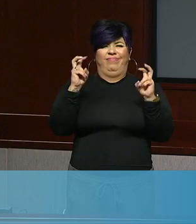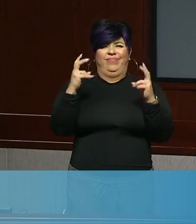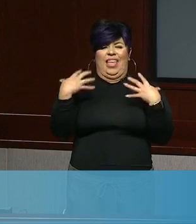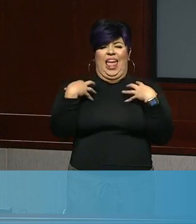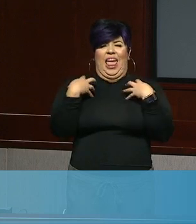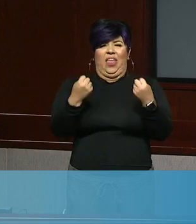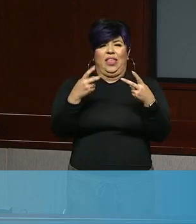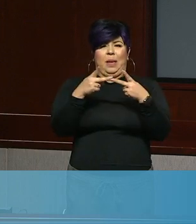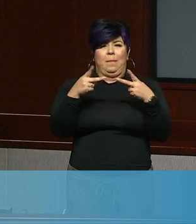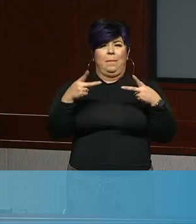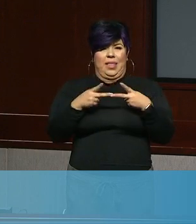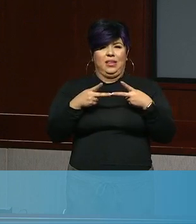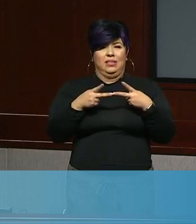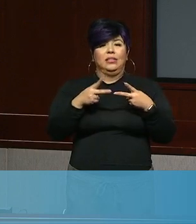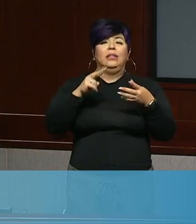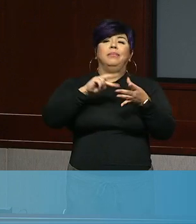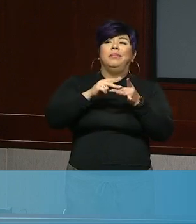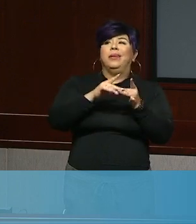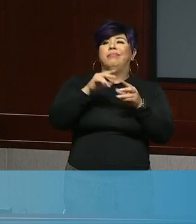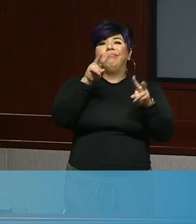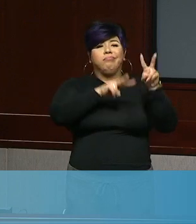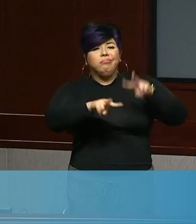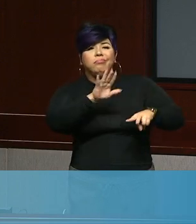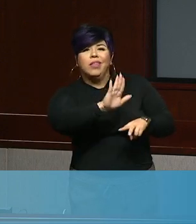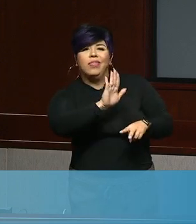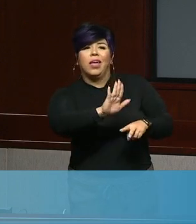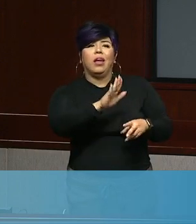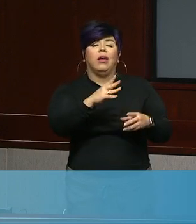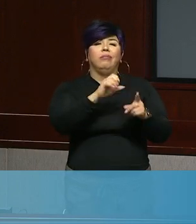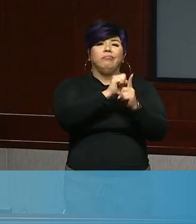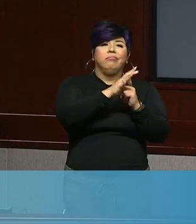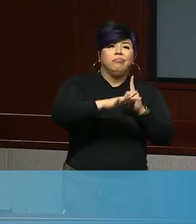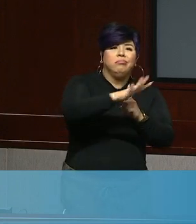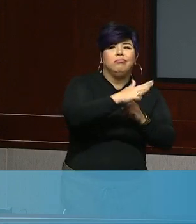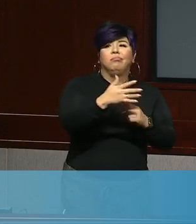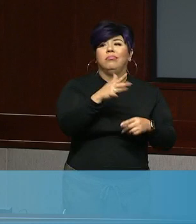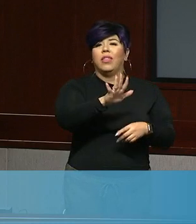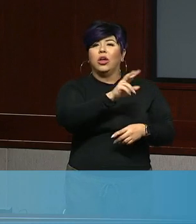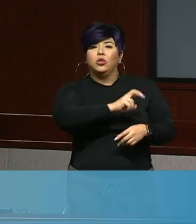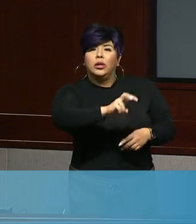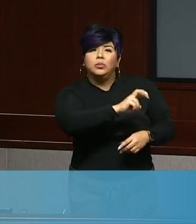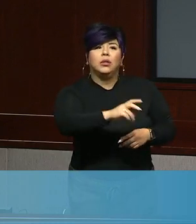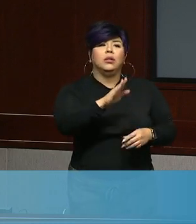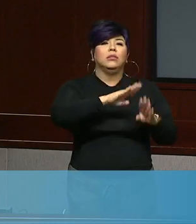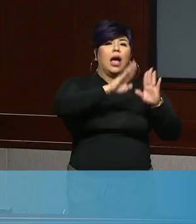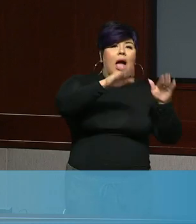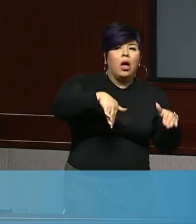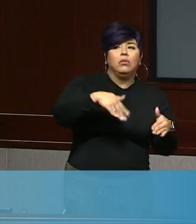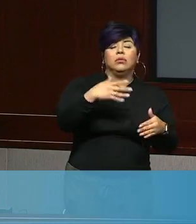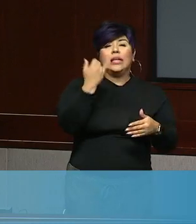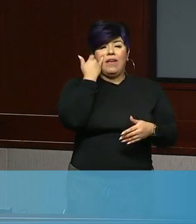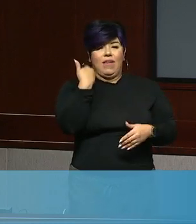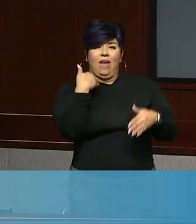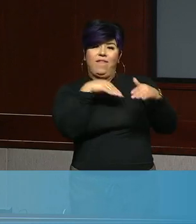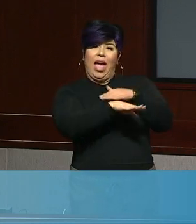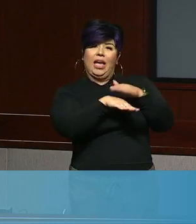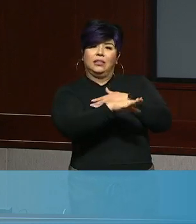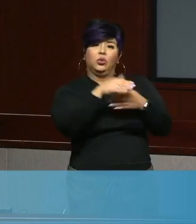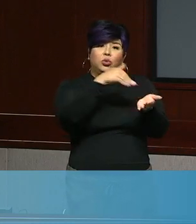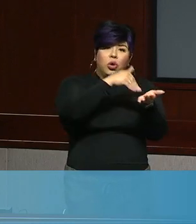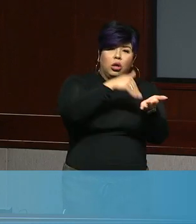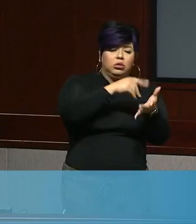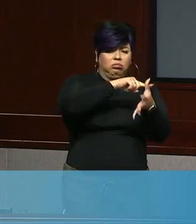on socioeconomic conditions, including education, transportation, housing, access to healthcare, amongst